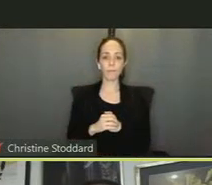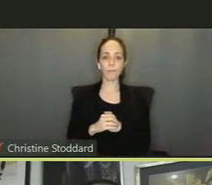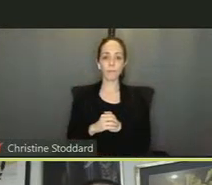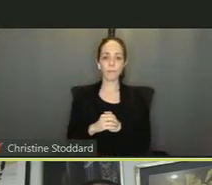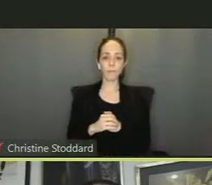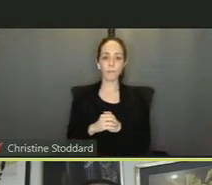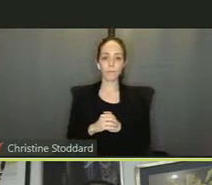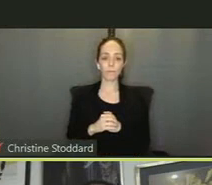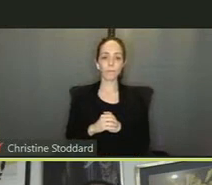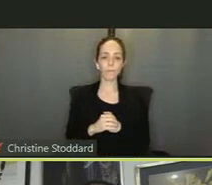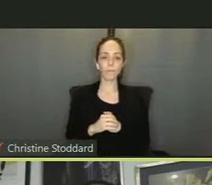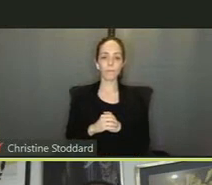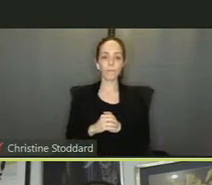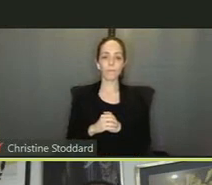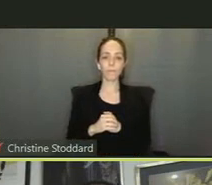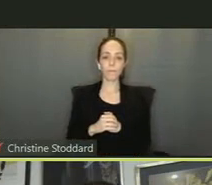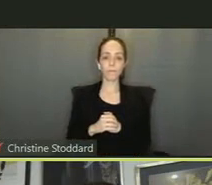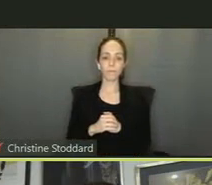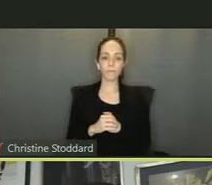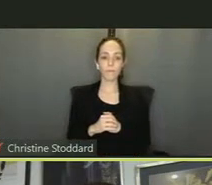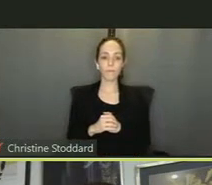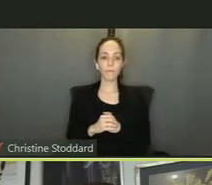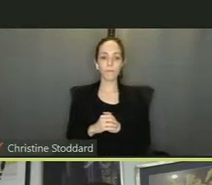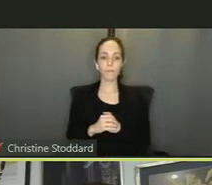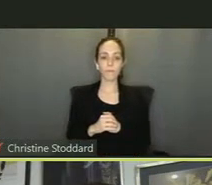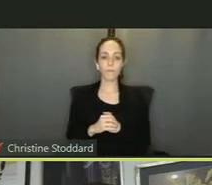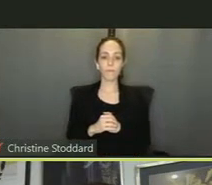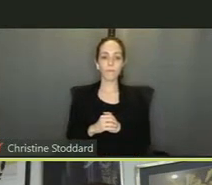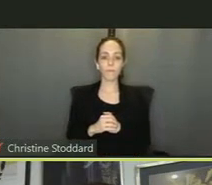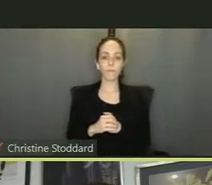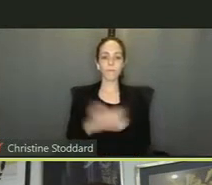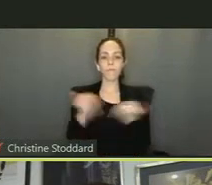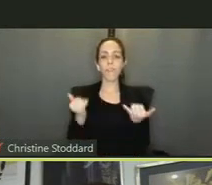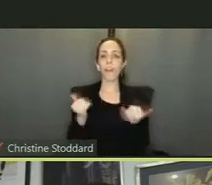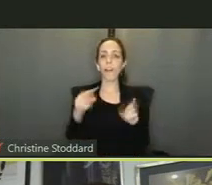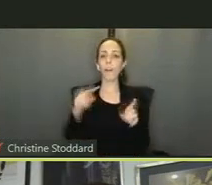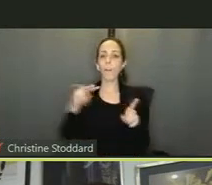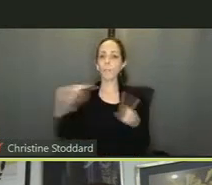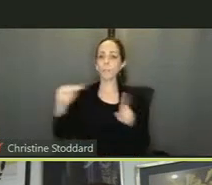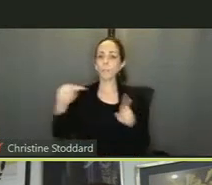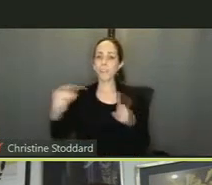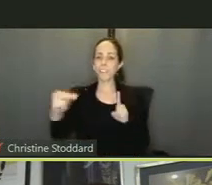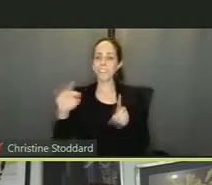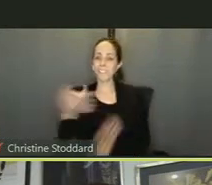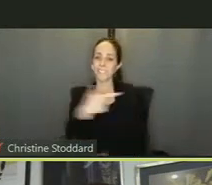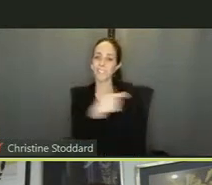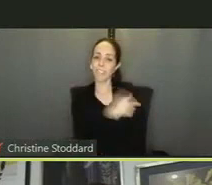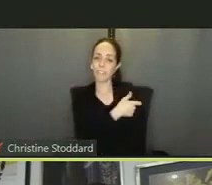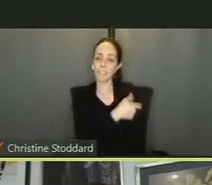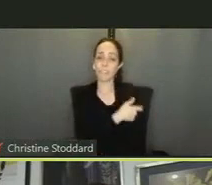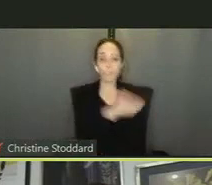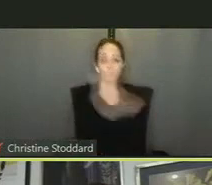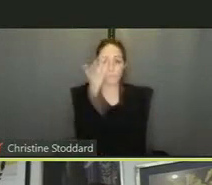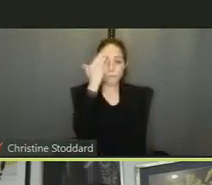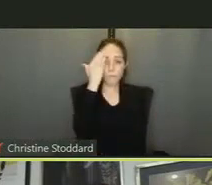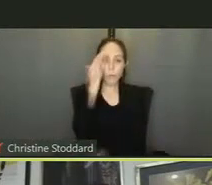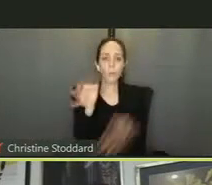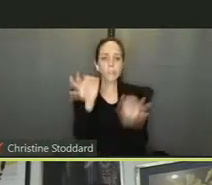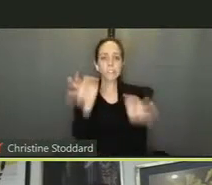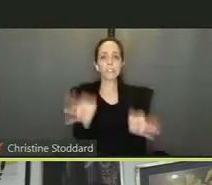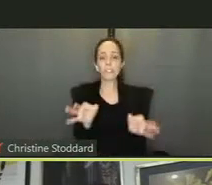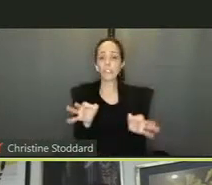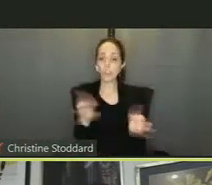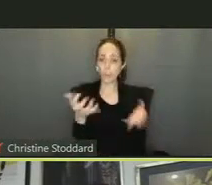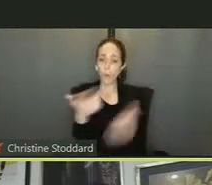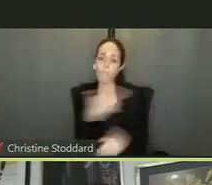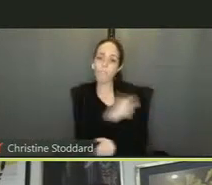So now we're going to talk a little bit more about perceptions of a vaccine. And we all know that the decision to get a vaccine is a personal one.